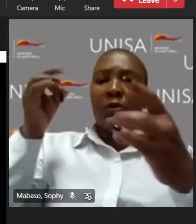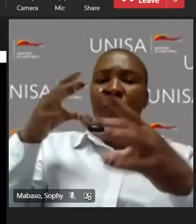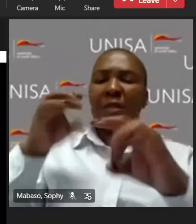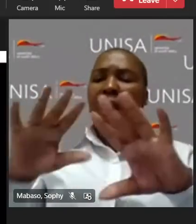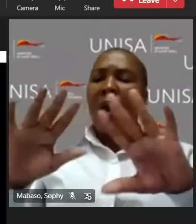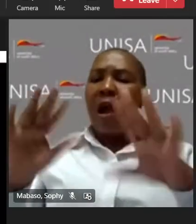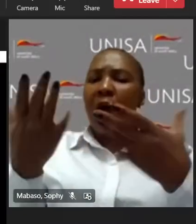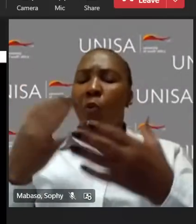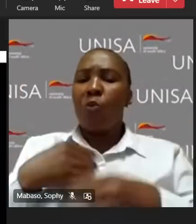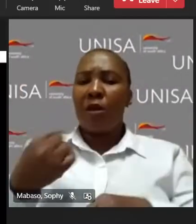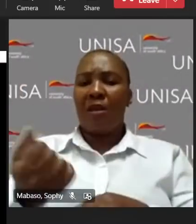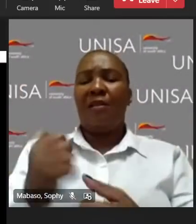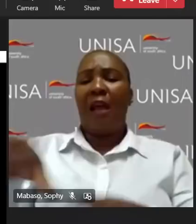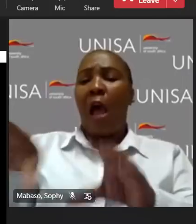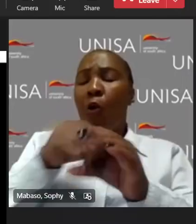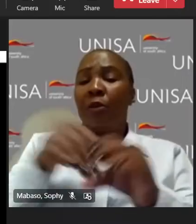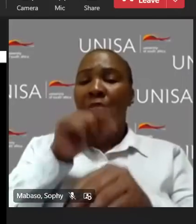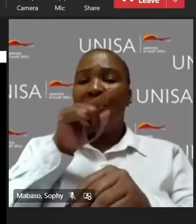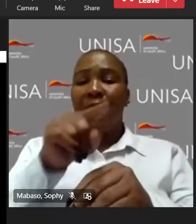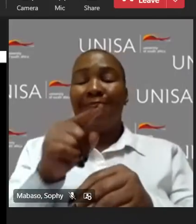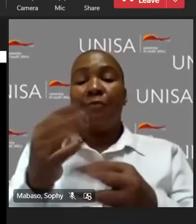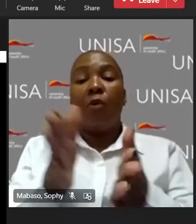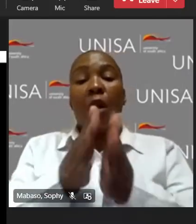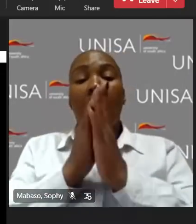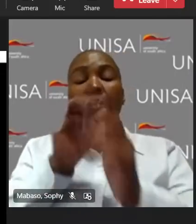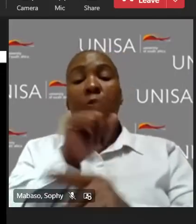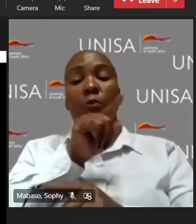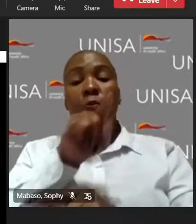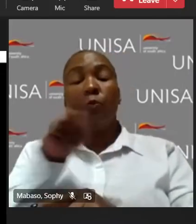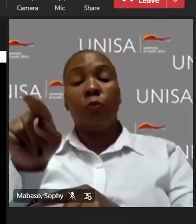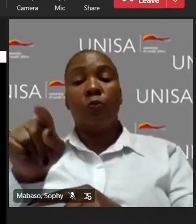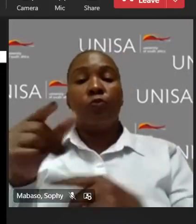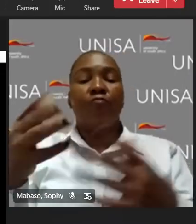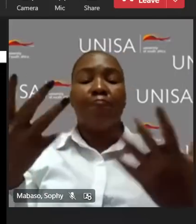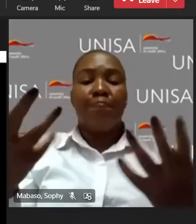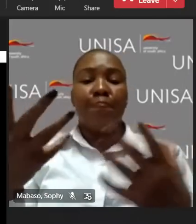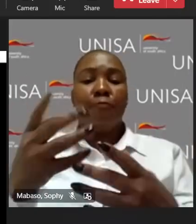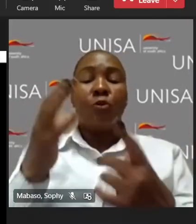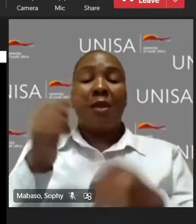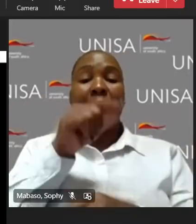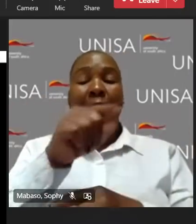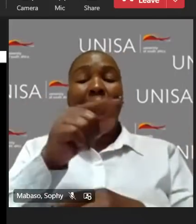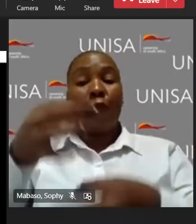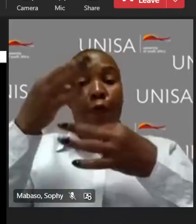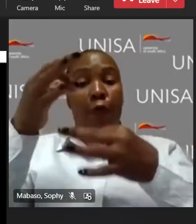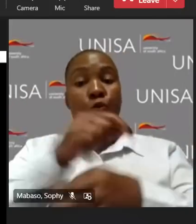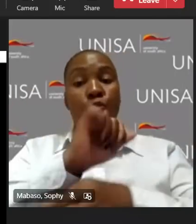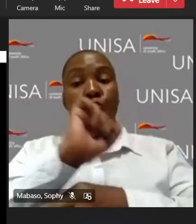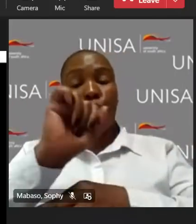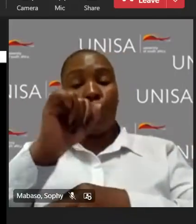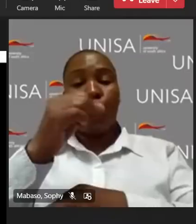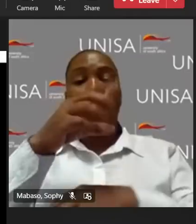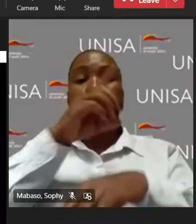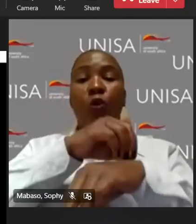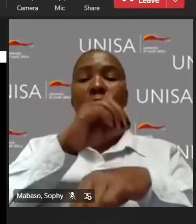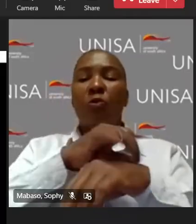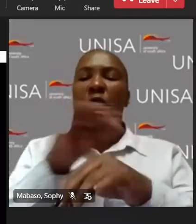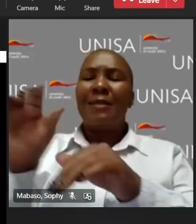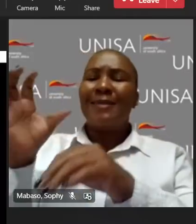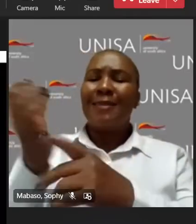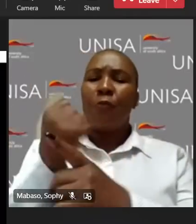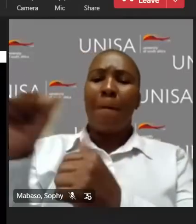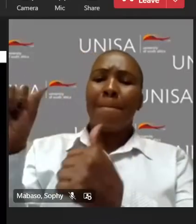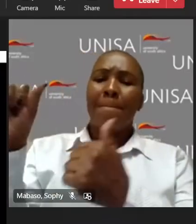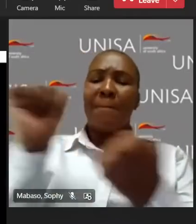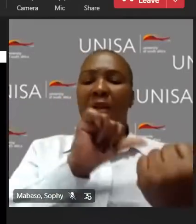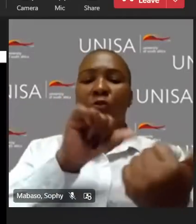you. By requesting you to take this form to your doctor, we are not taking you back to medical modeling.